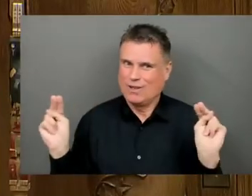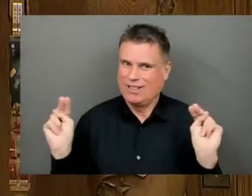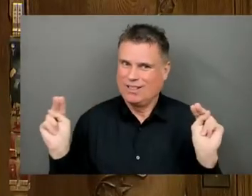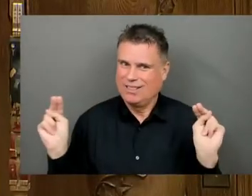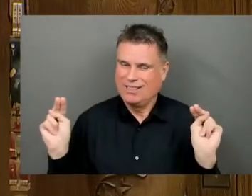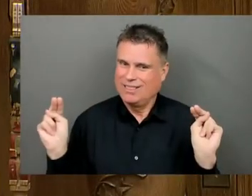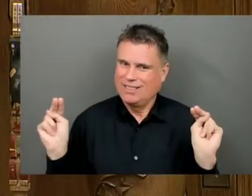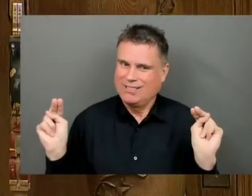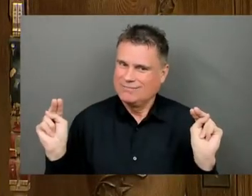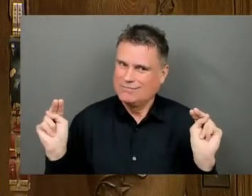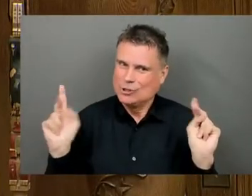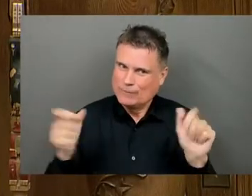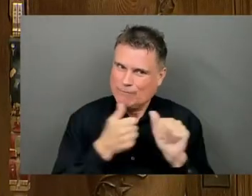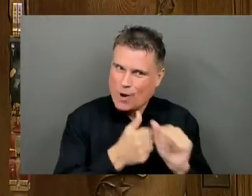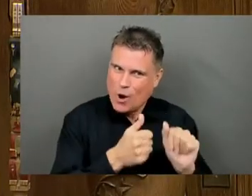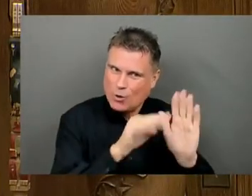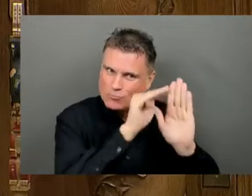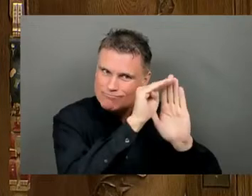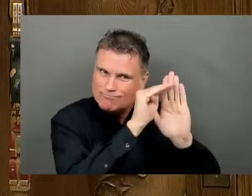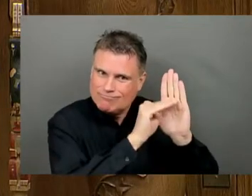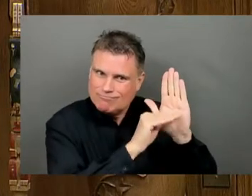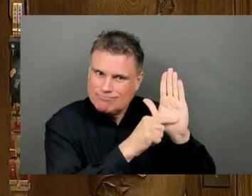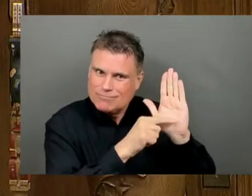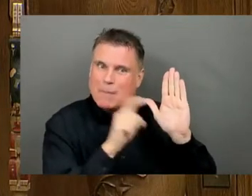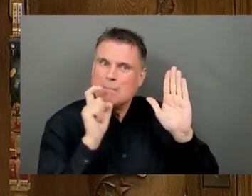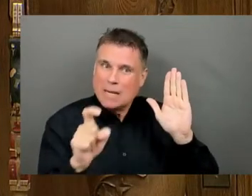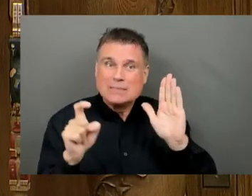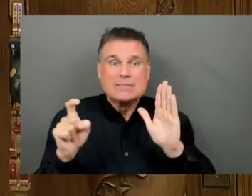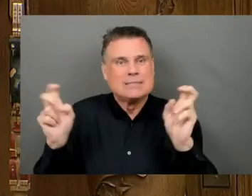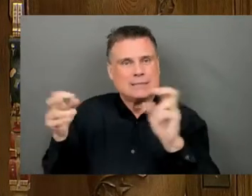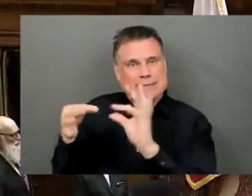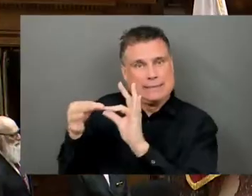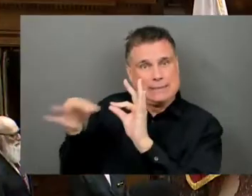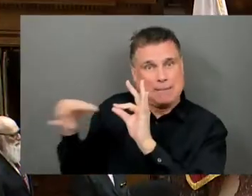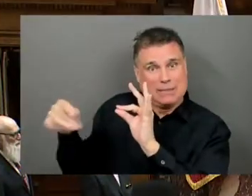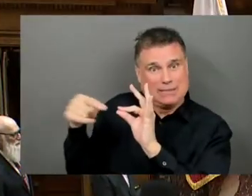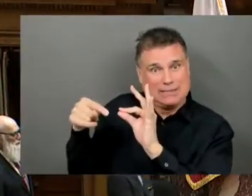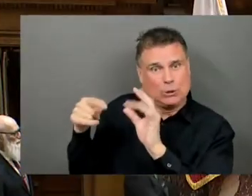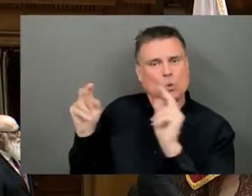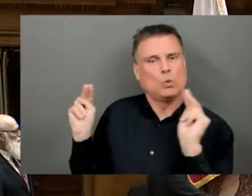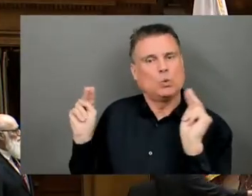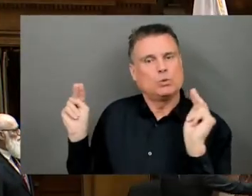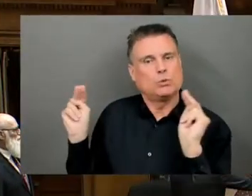recognizing people when you're making two-minute statements. Madam Clerk.